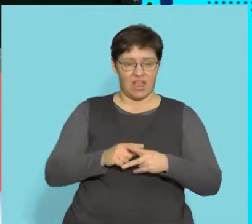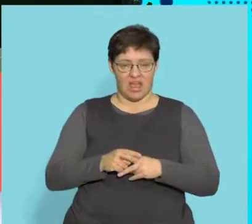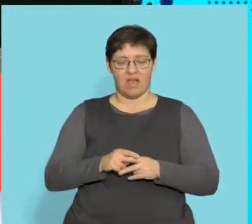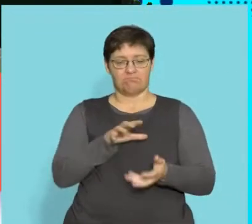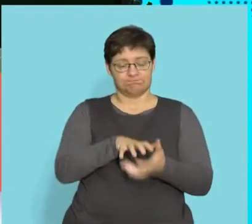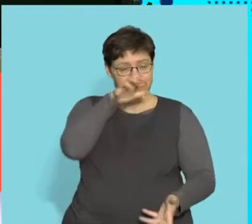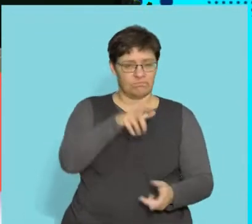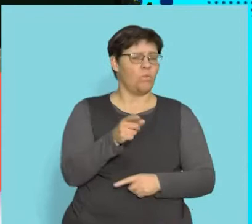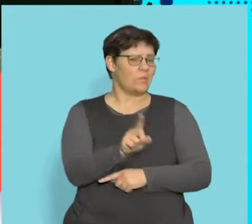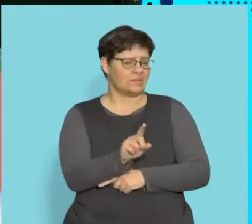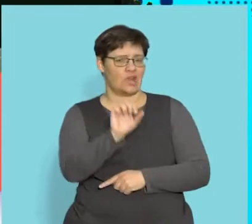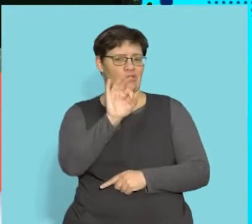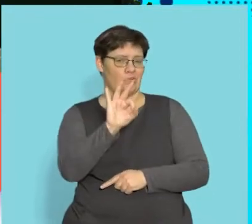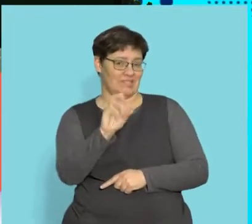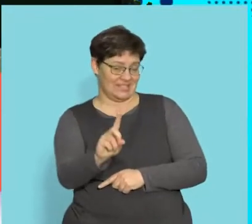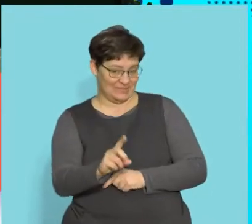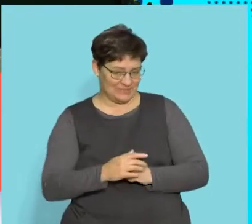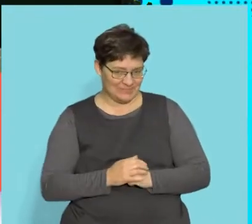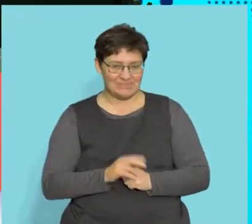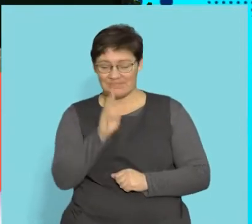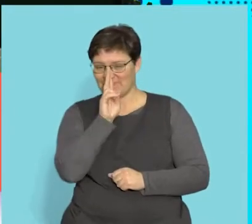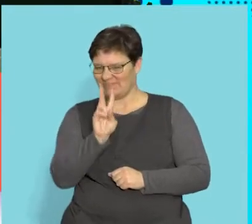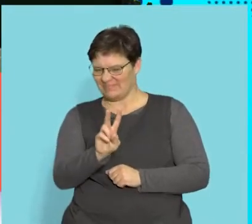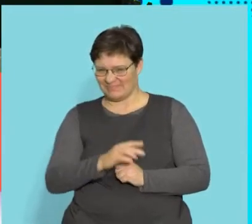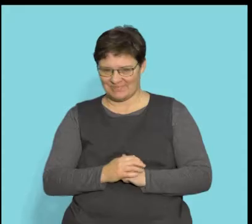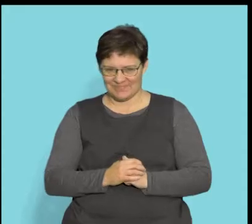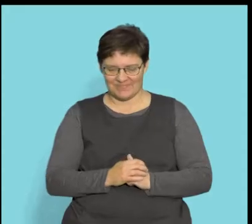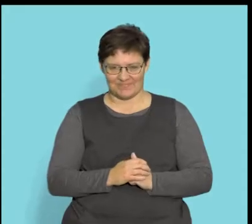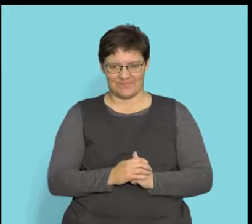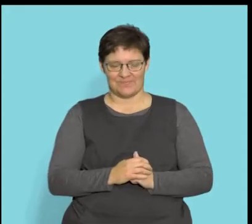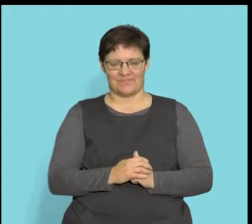of three-dimensional shapes. Let's go to the next slide together.